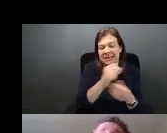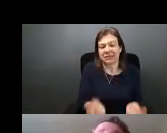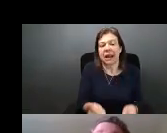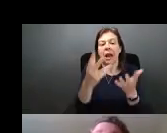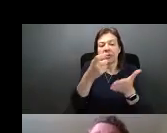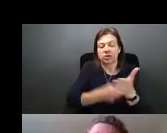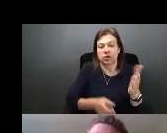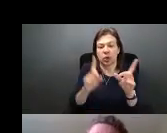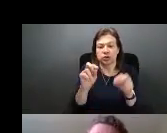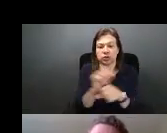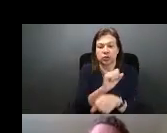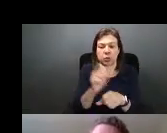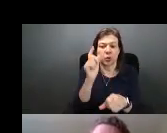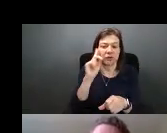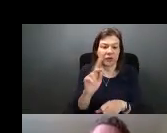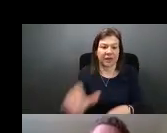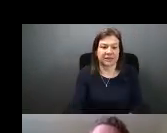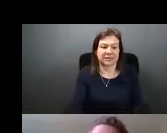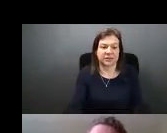work for the Kennedy Center.